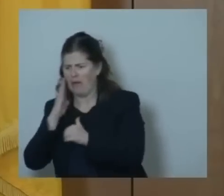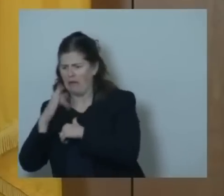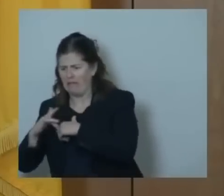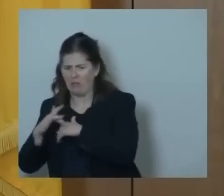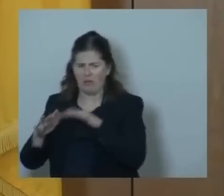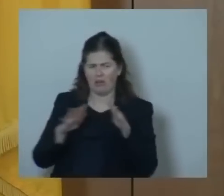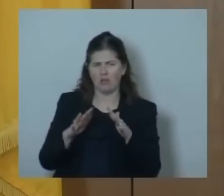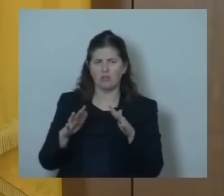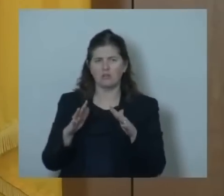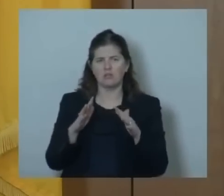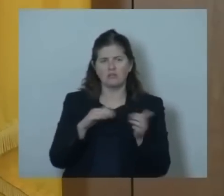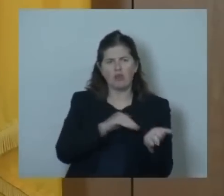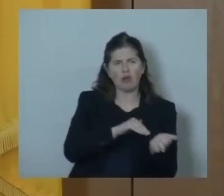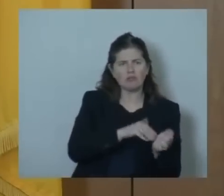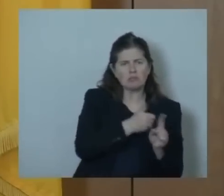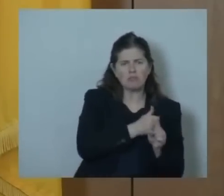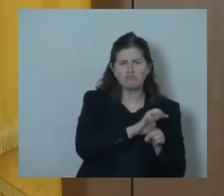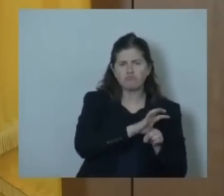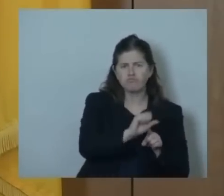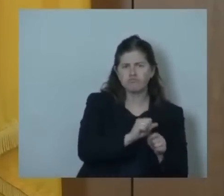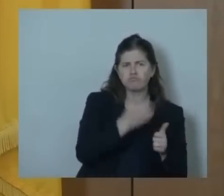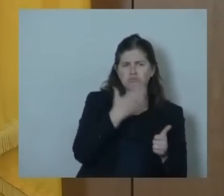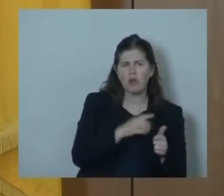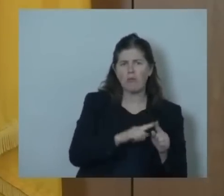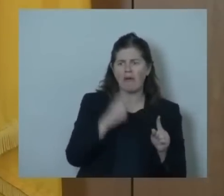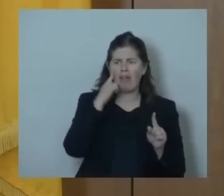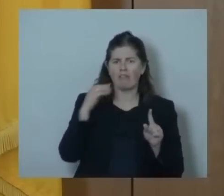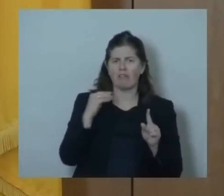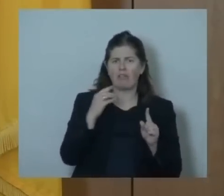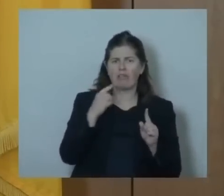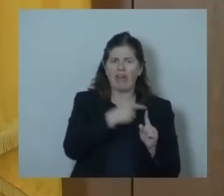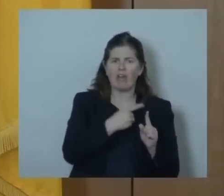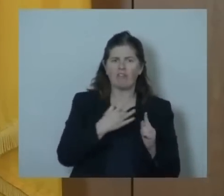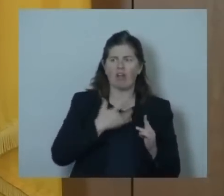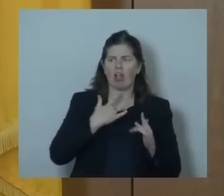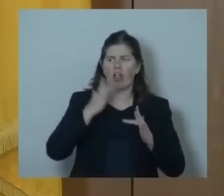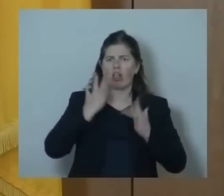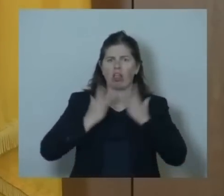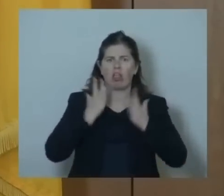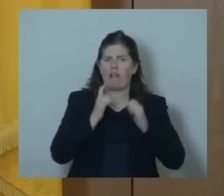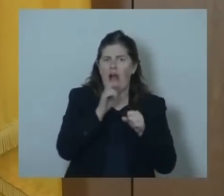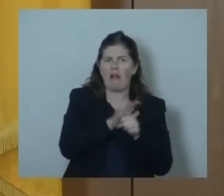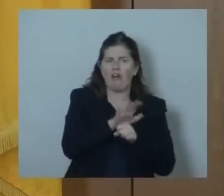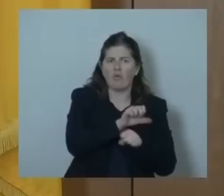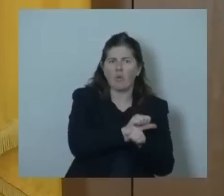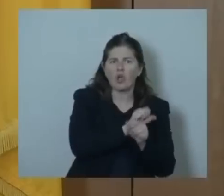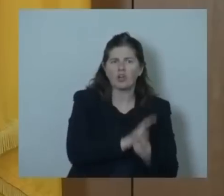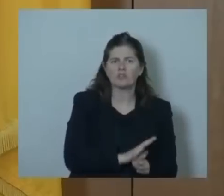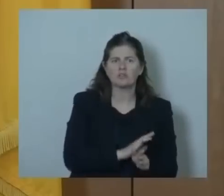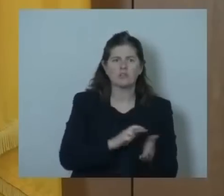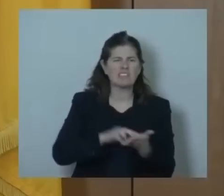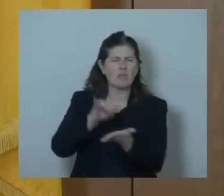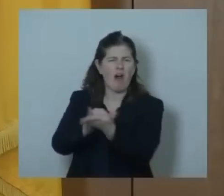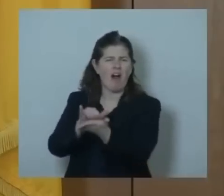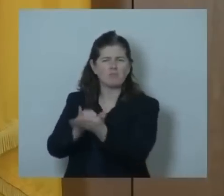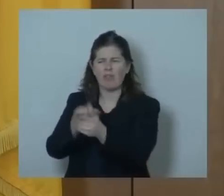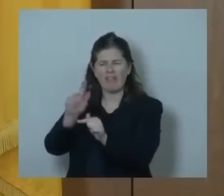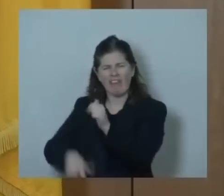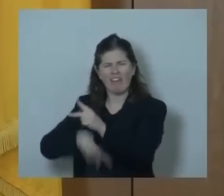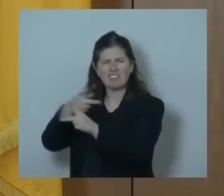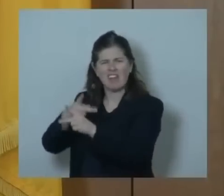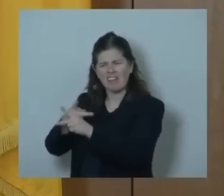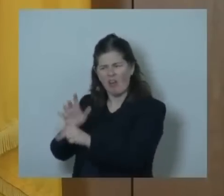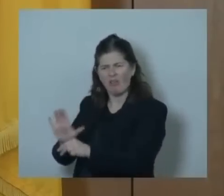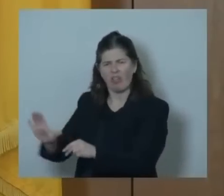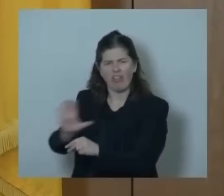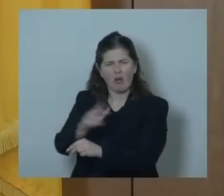providers are incredible, but if they are spread too thin, it's impossible for them to do the job that they